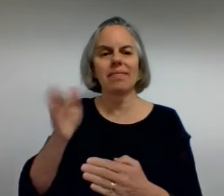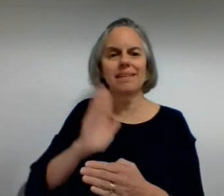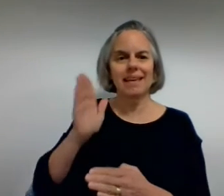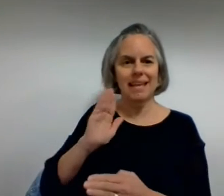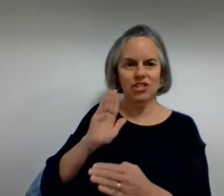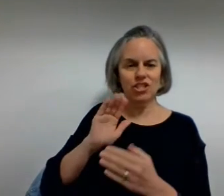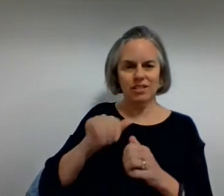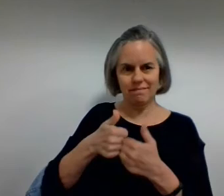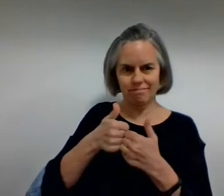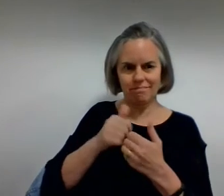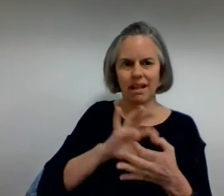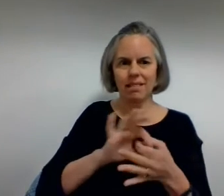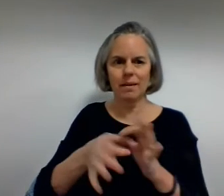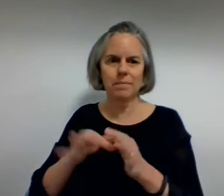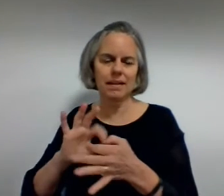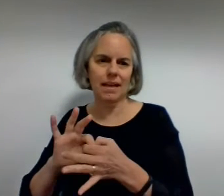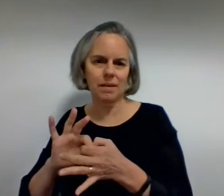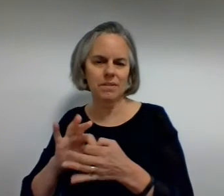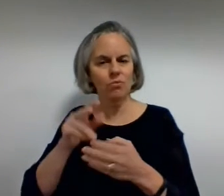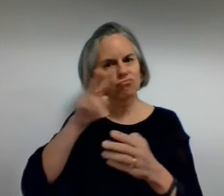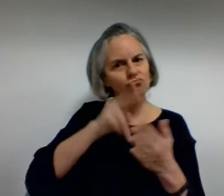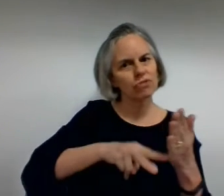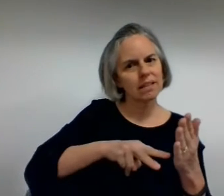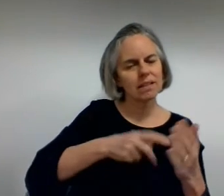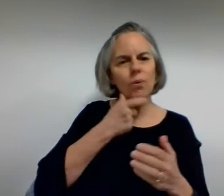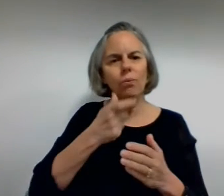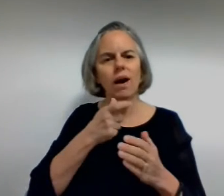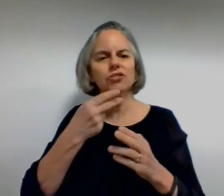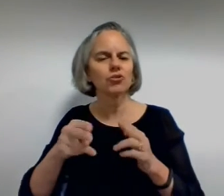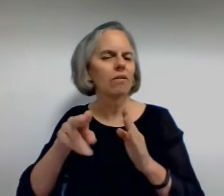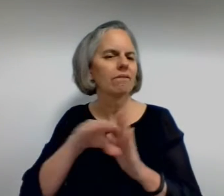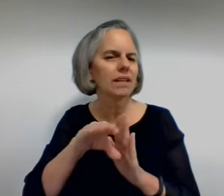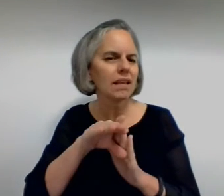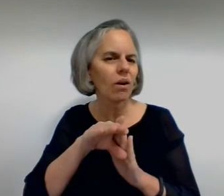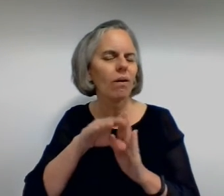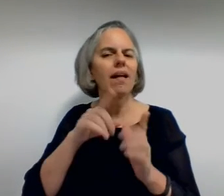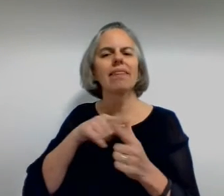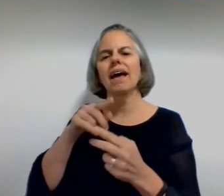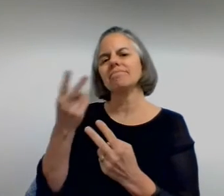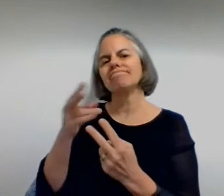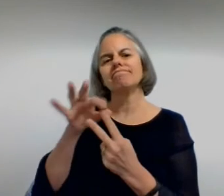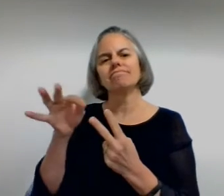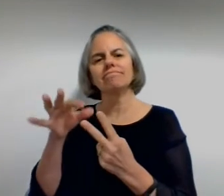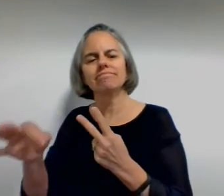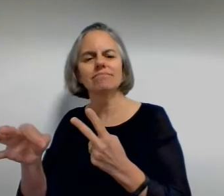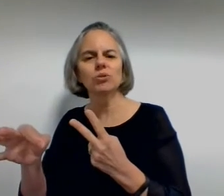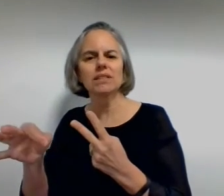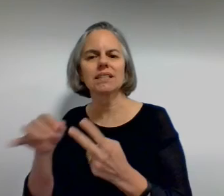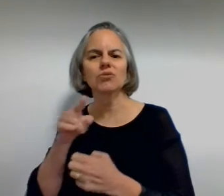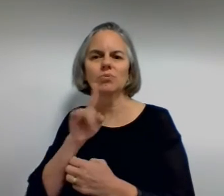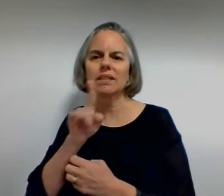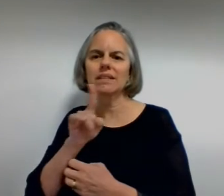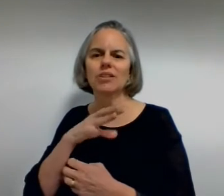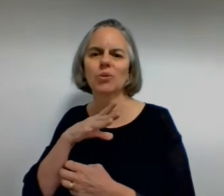the ancient games. You can read here, watch a short video, and then there are two optional choices, but